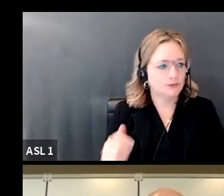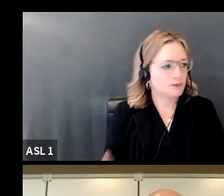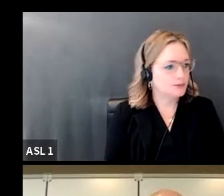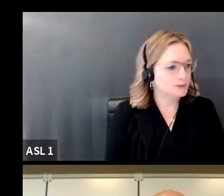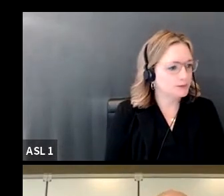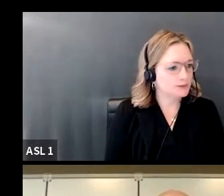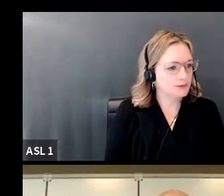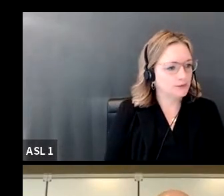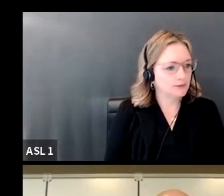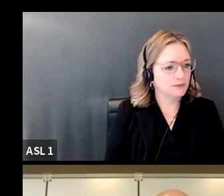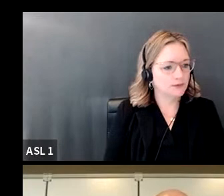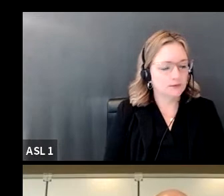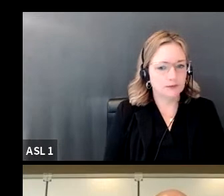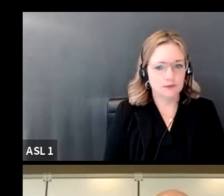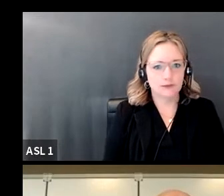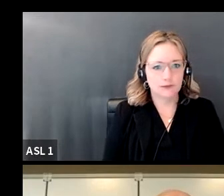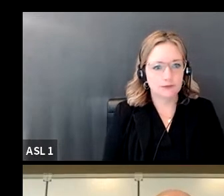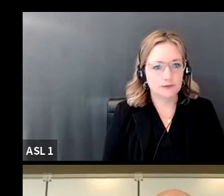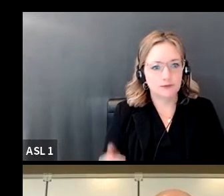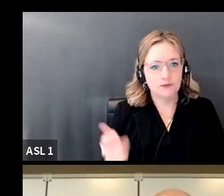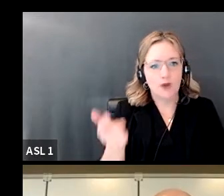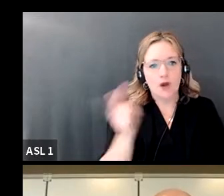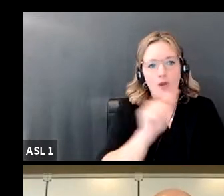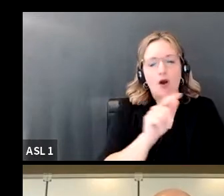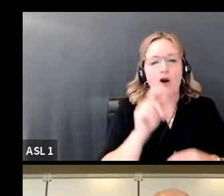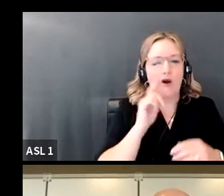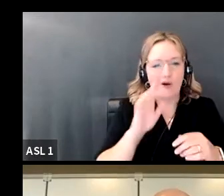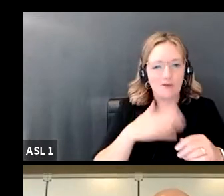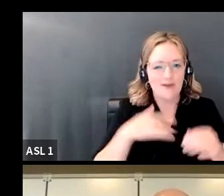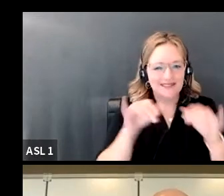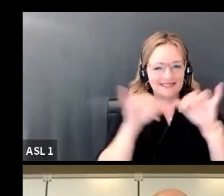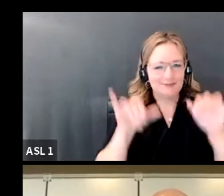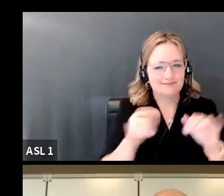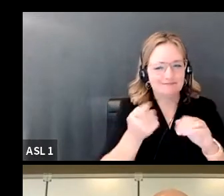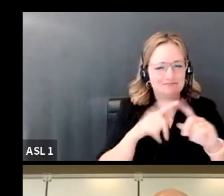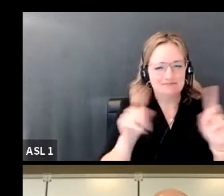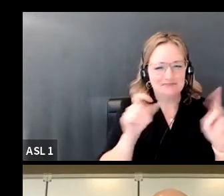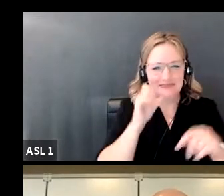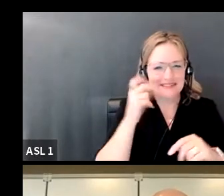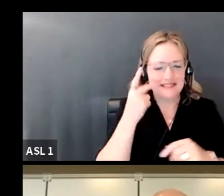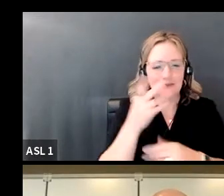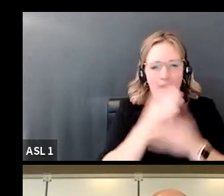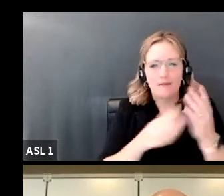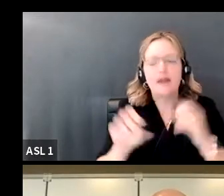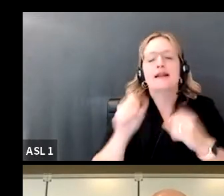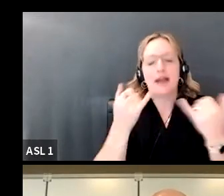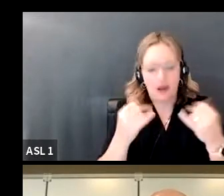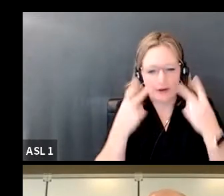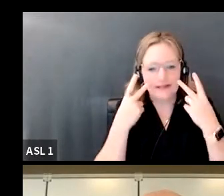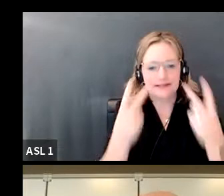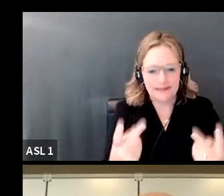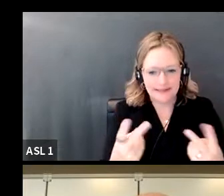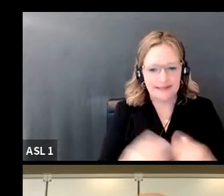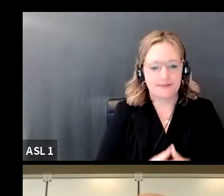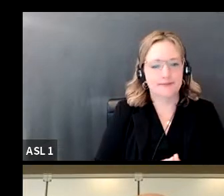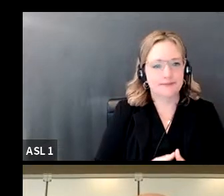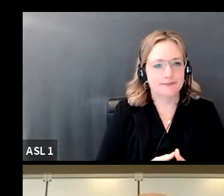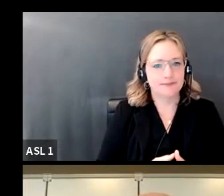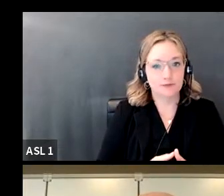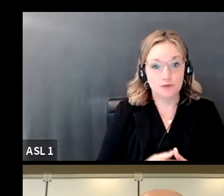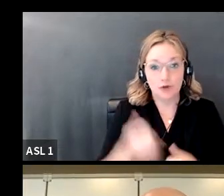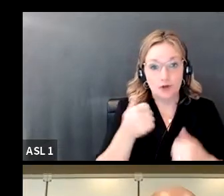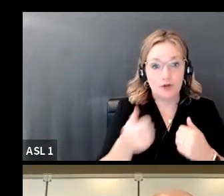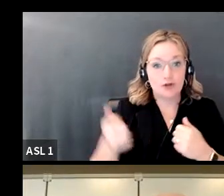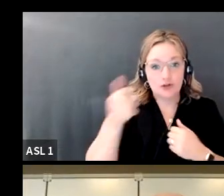compromise system it's not a not a full-size system so i only get part of it okay i see the chief is here now and